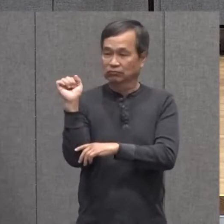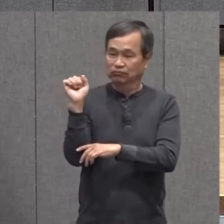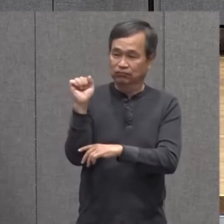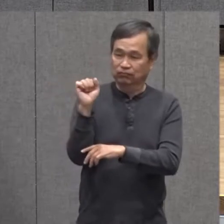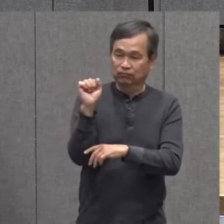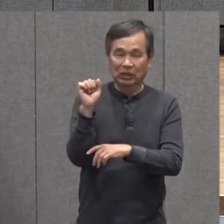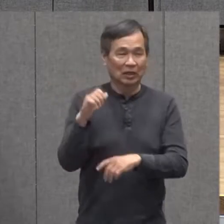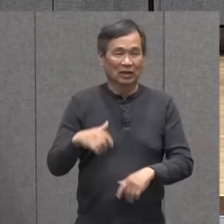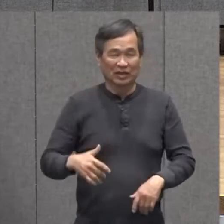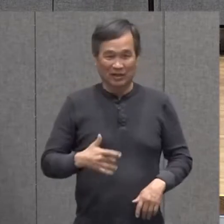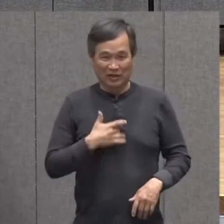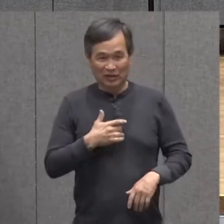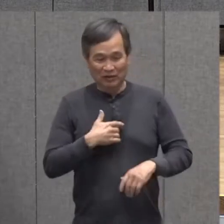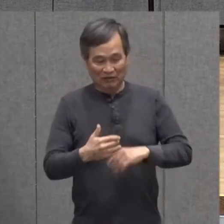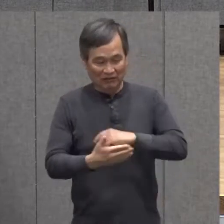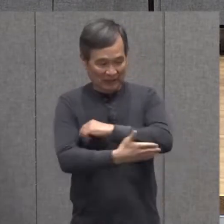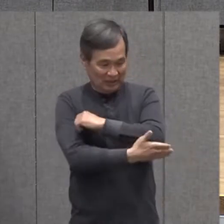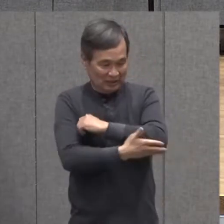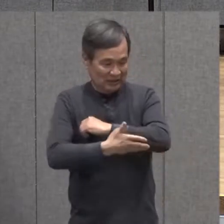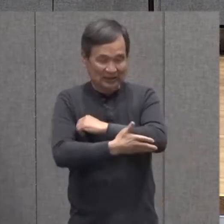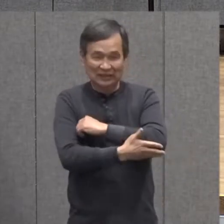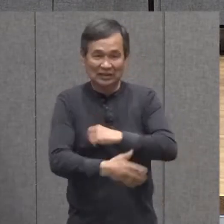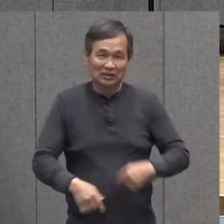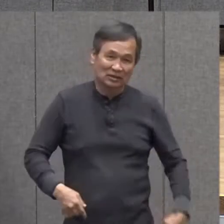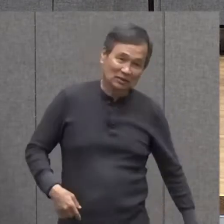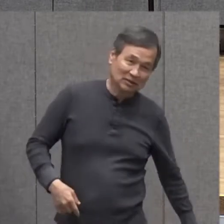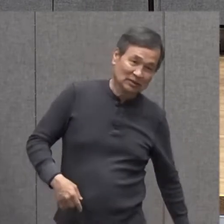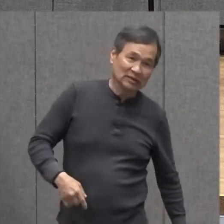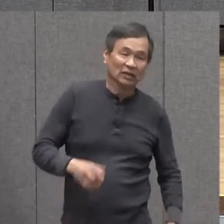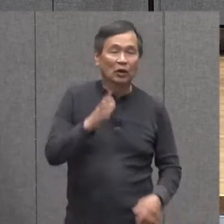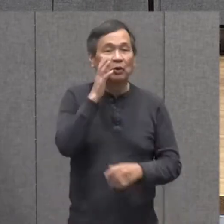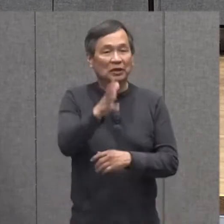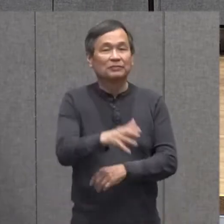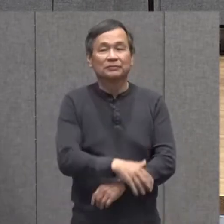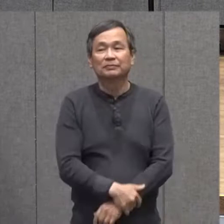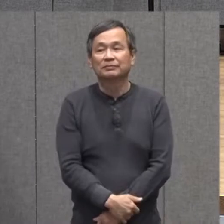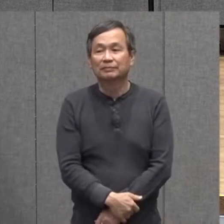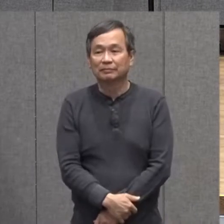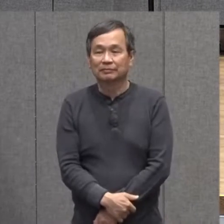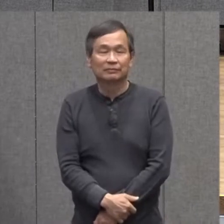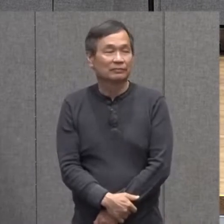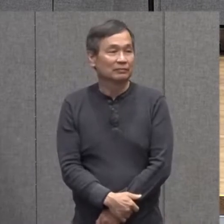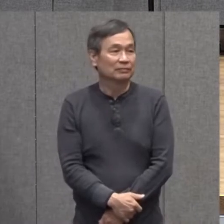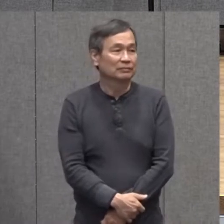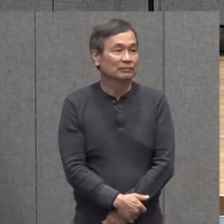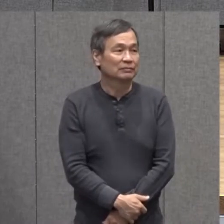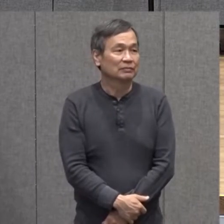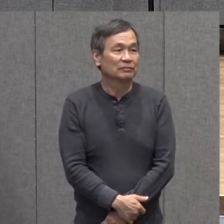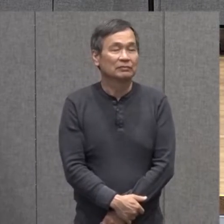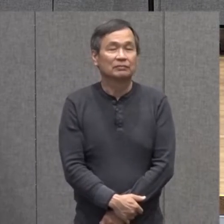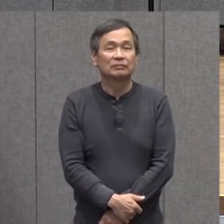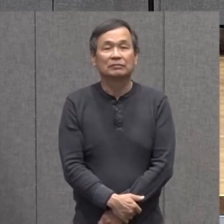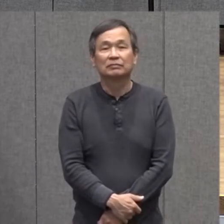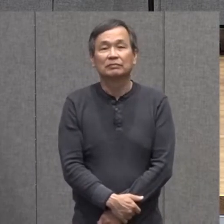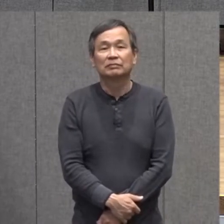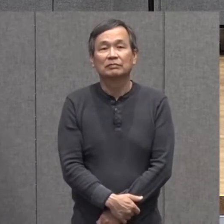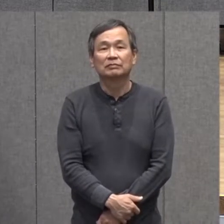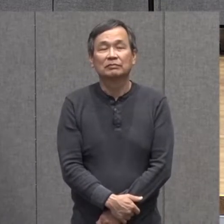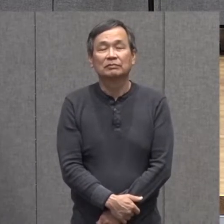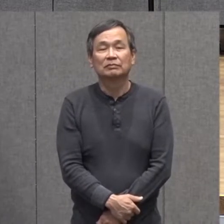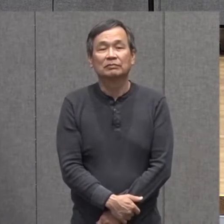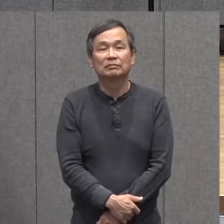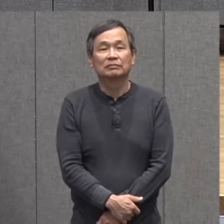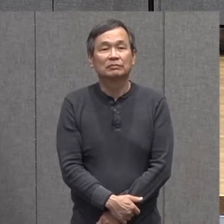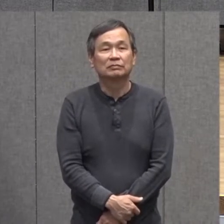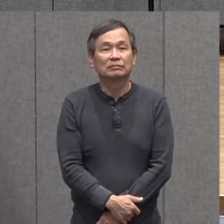right in your hamstring and your gluteus maximus. Vamos a estirar los glúteos, que son el músculo que está entre tu